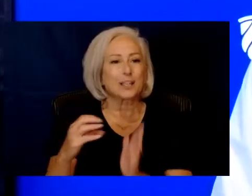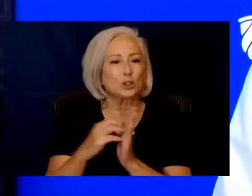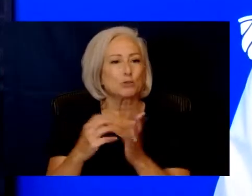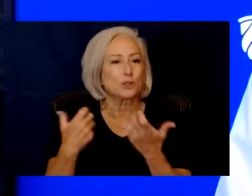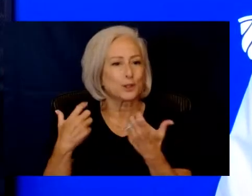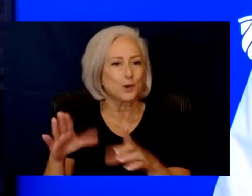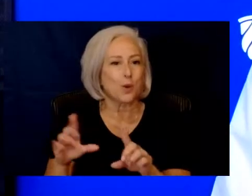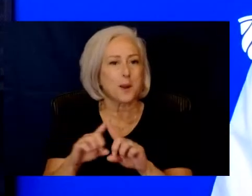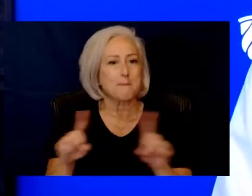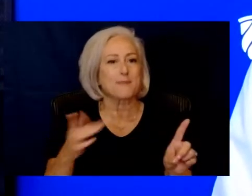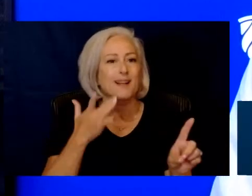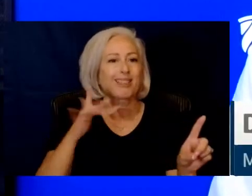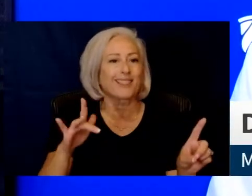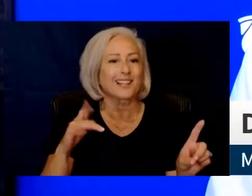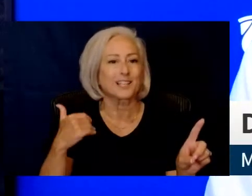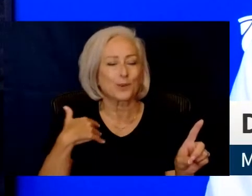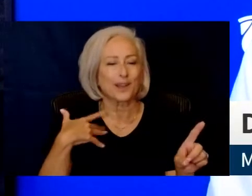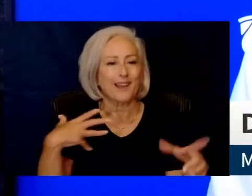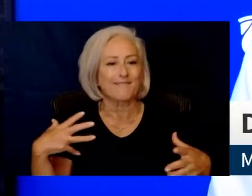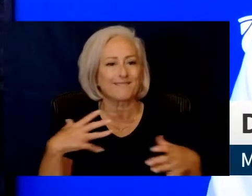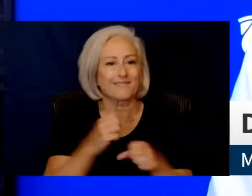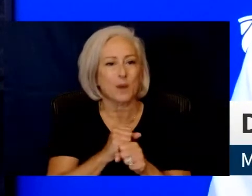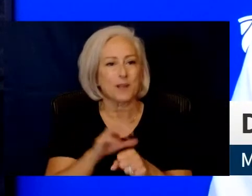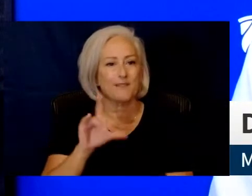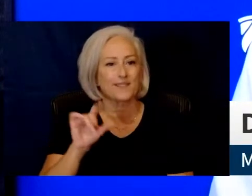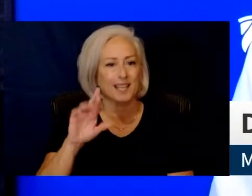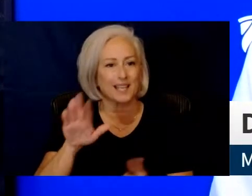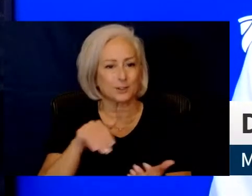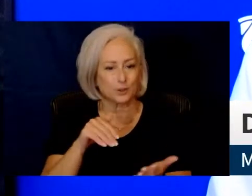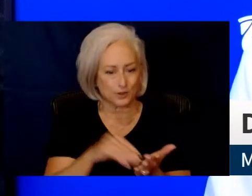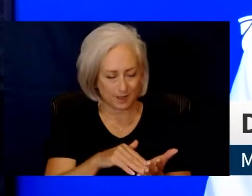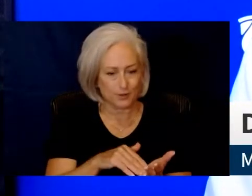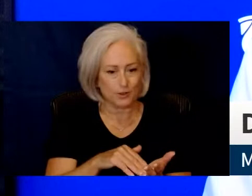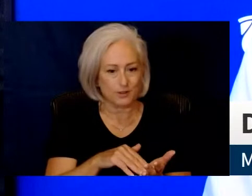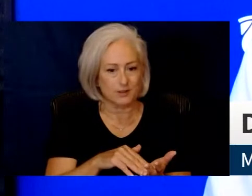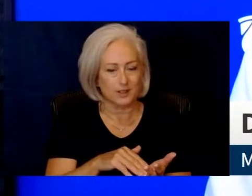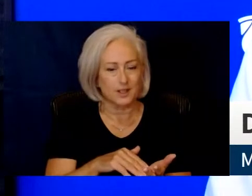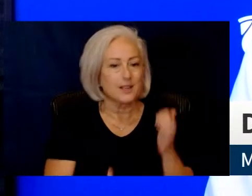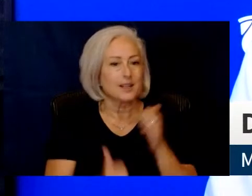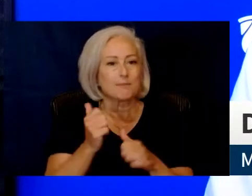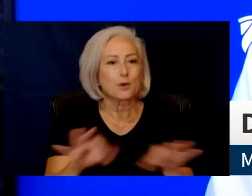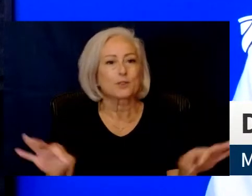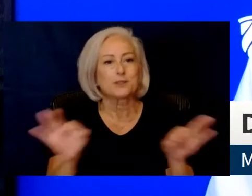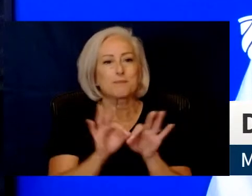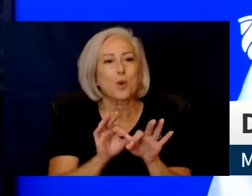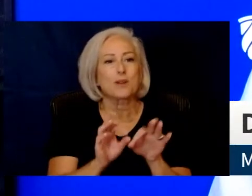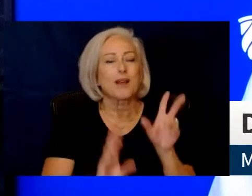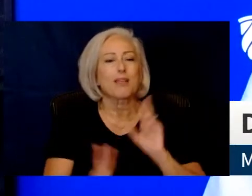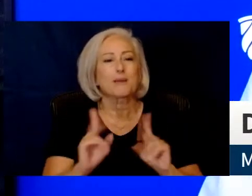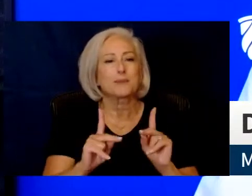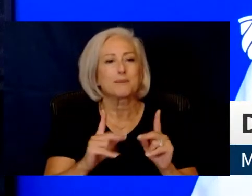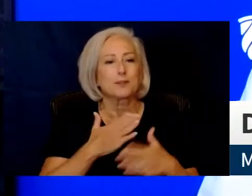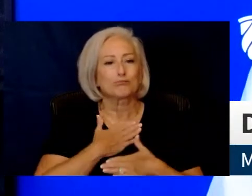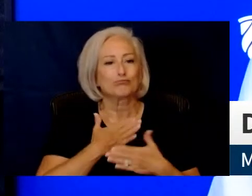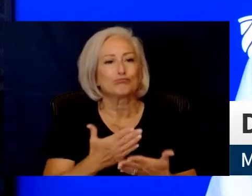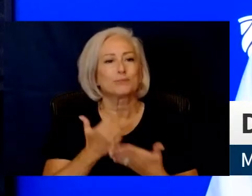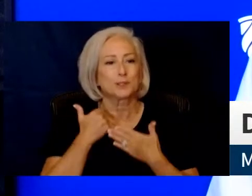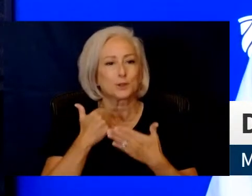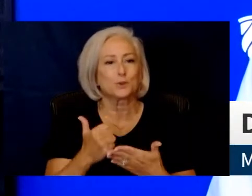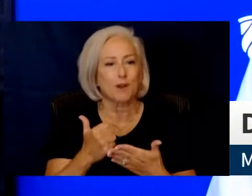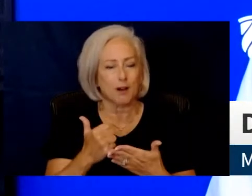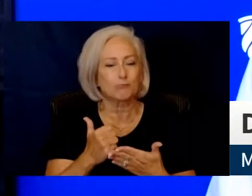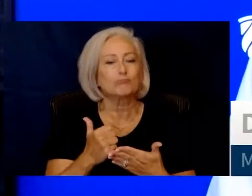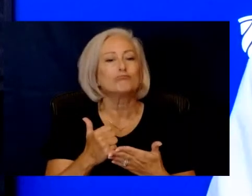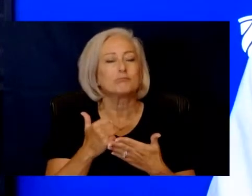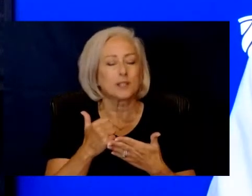comprehensive cancer center. And most importantly, it's the people that are helping to get you through this time and get your family through this time. So,